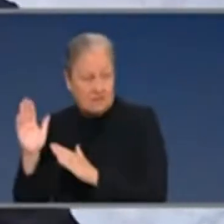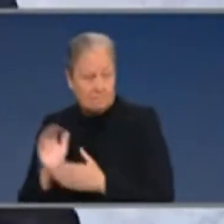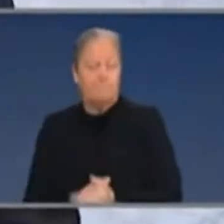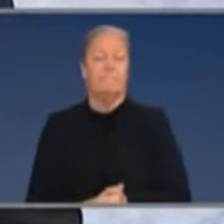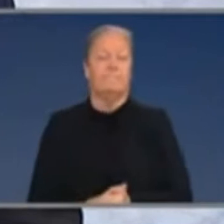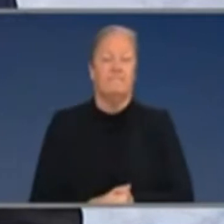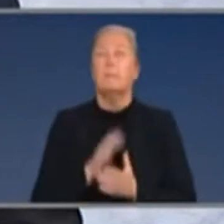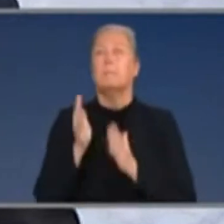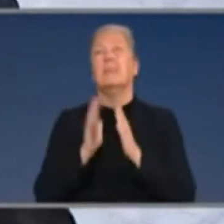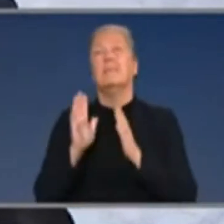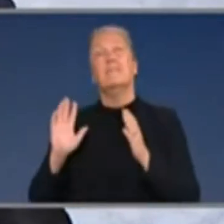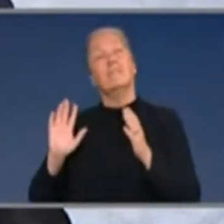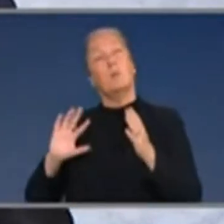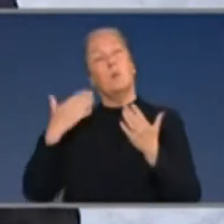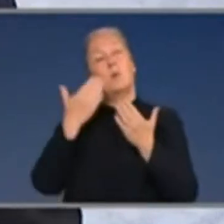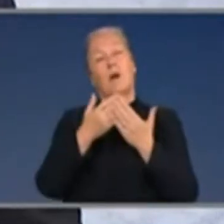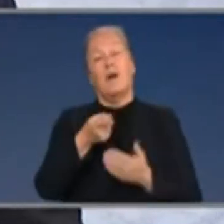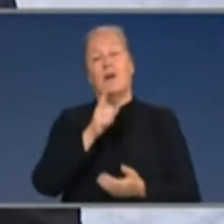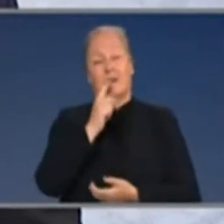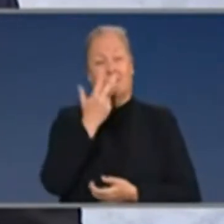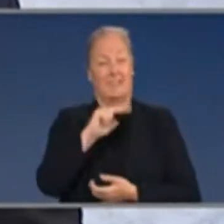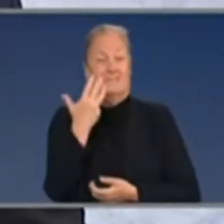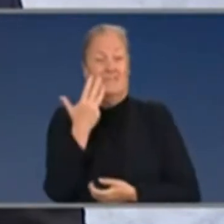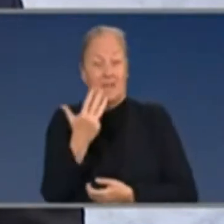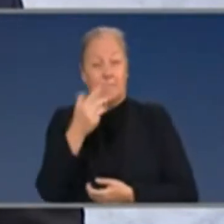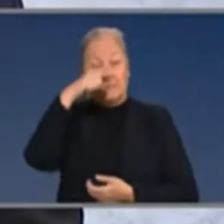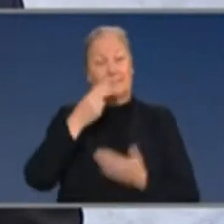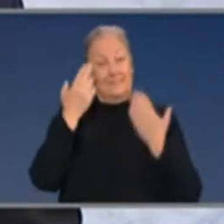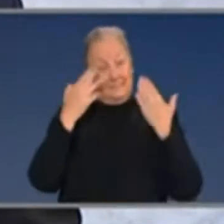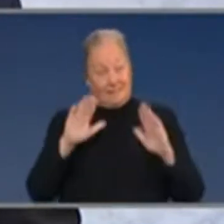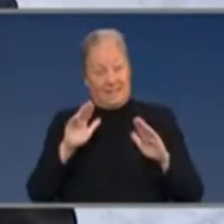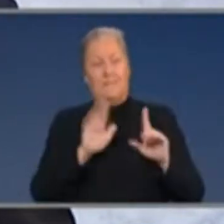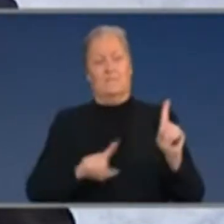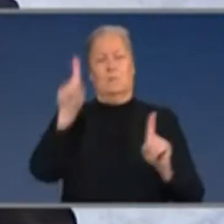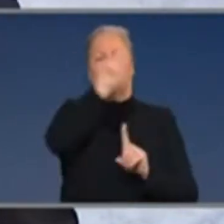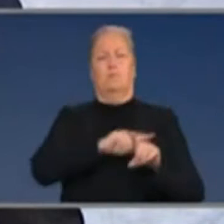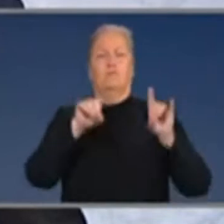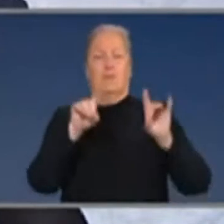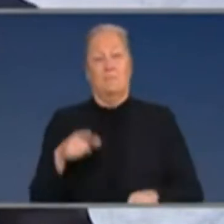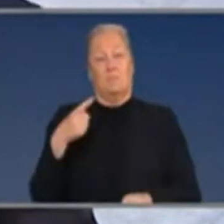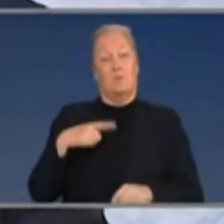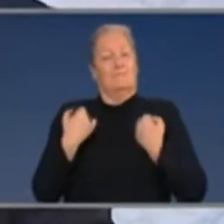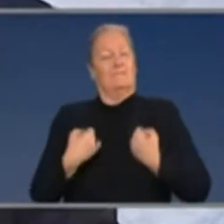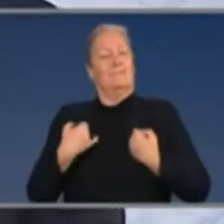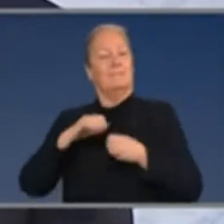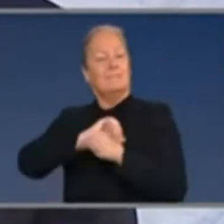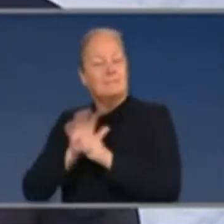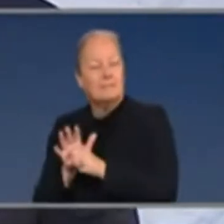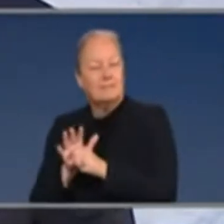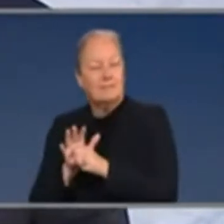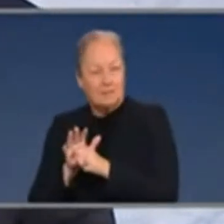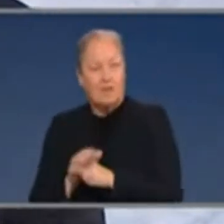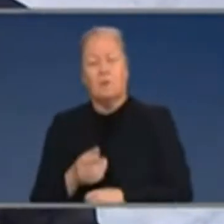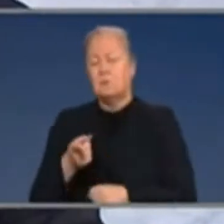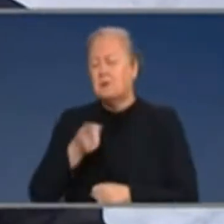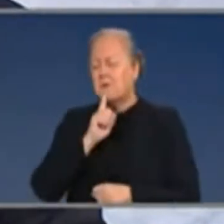to some 189 deaths now in Australia as a result of COVID-19, and some 105 that